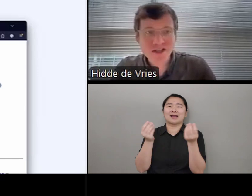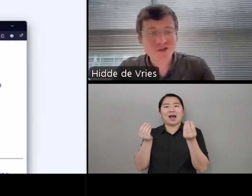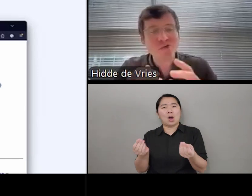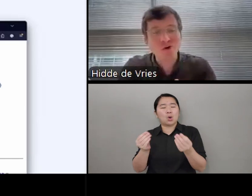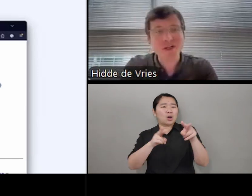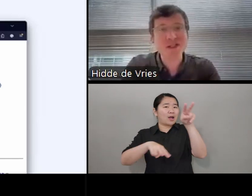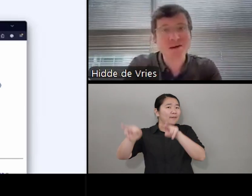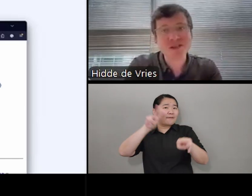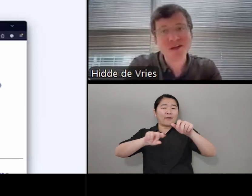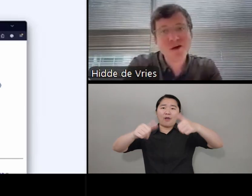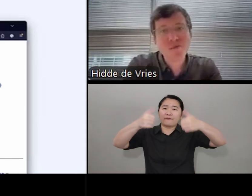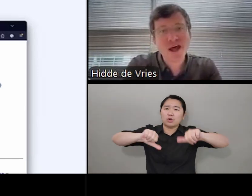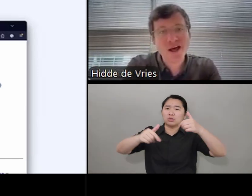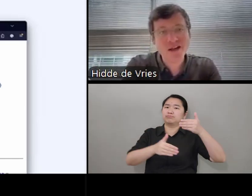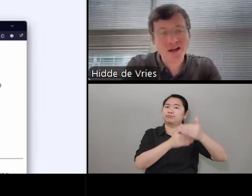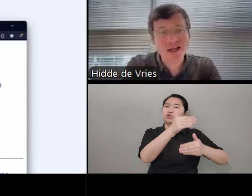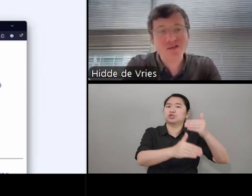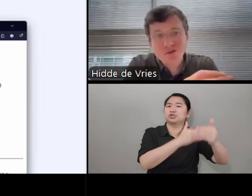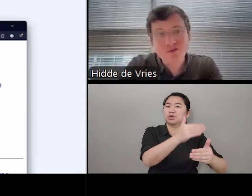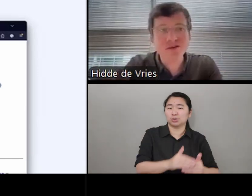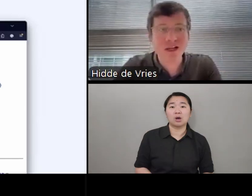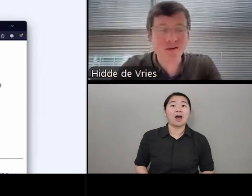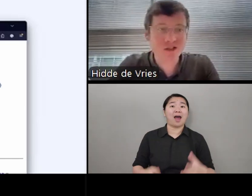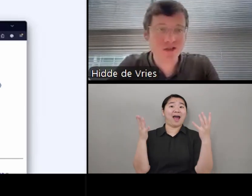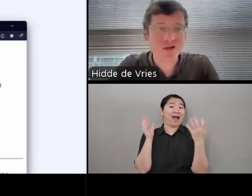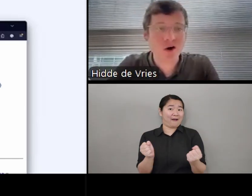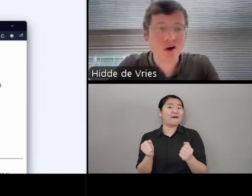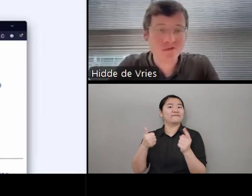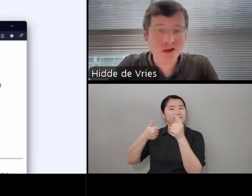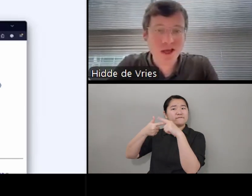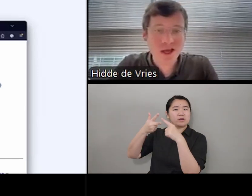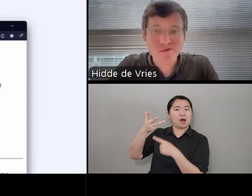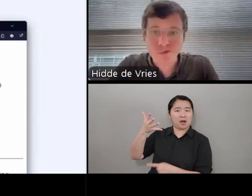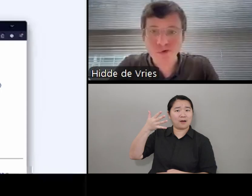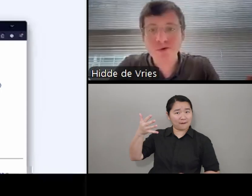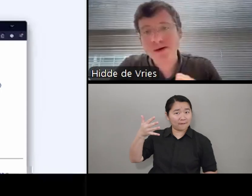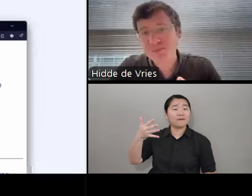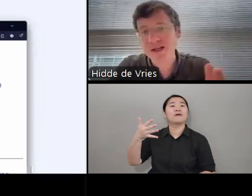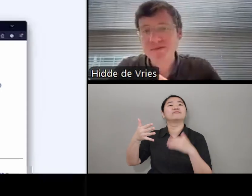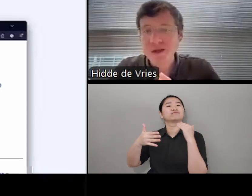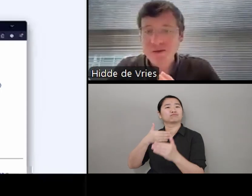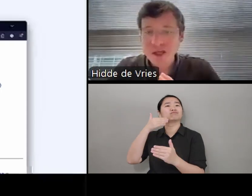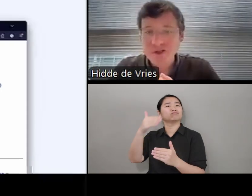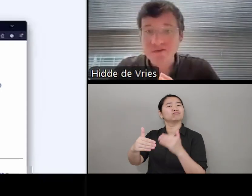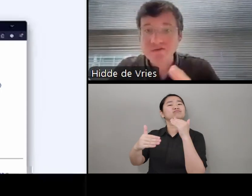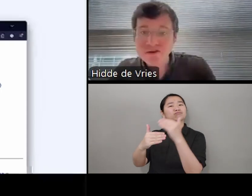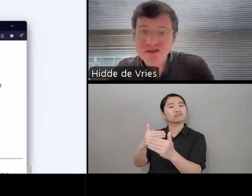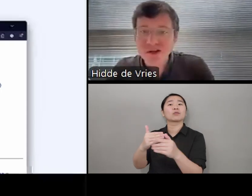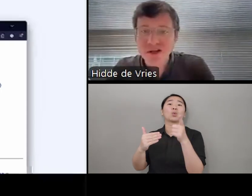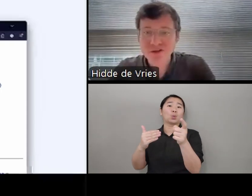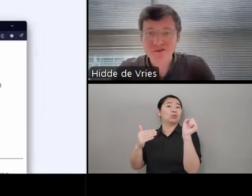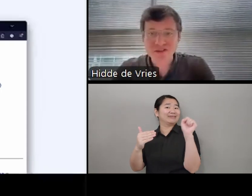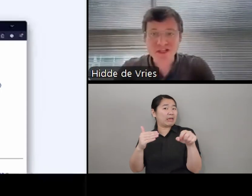that takes you through all the steps that let you do an evaluation of a full website. It usually